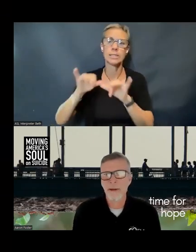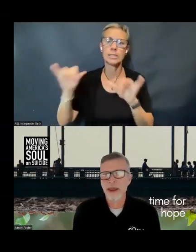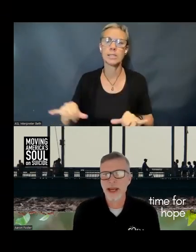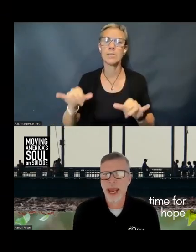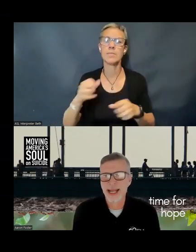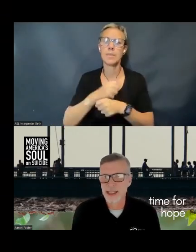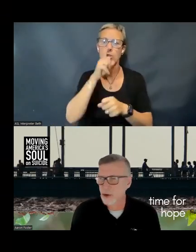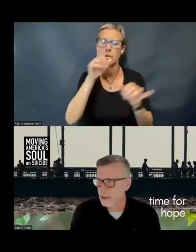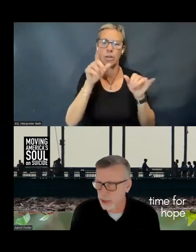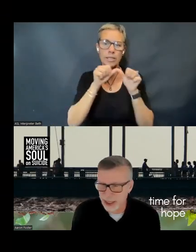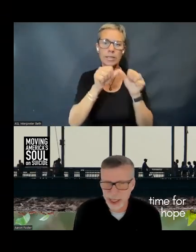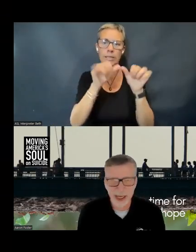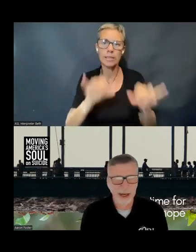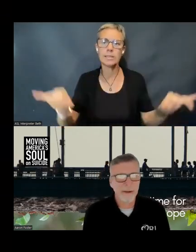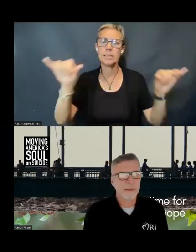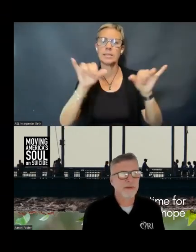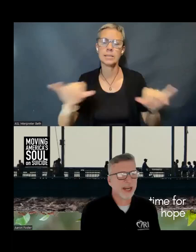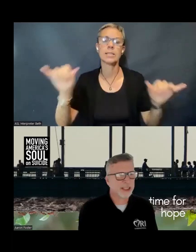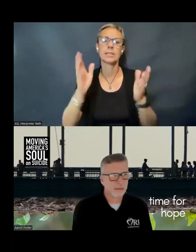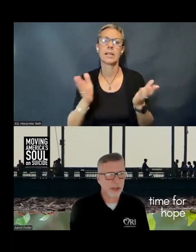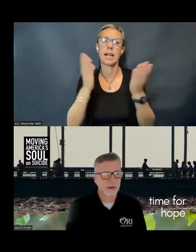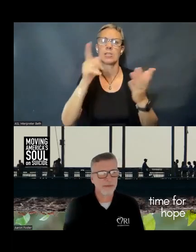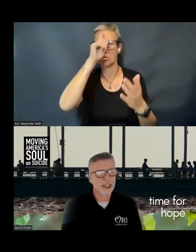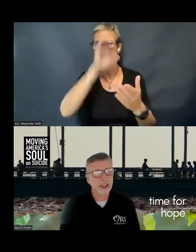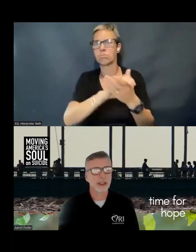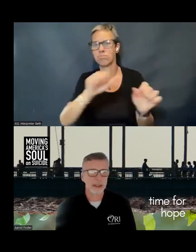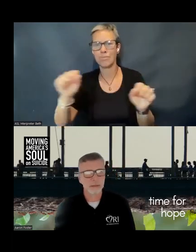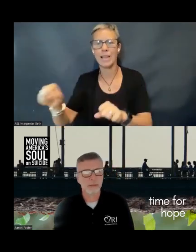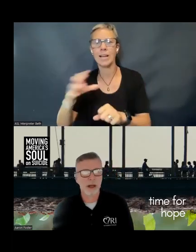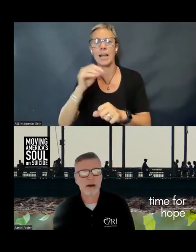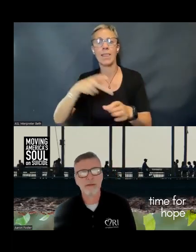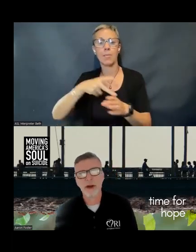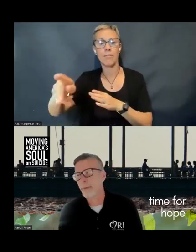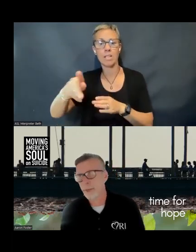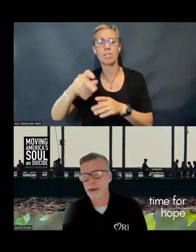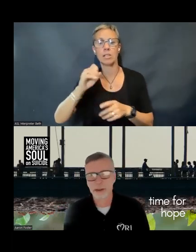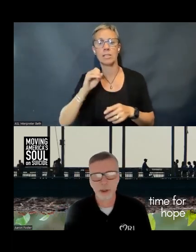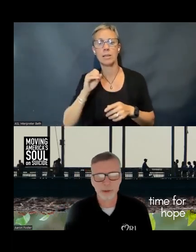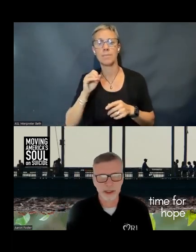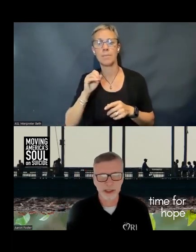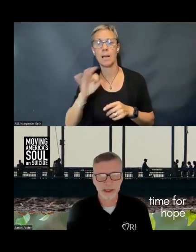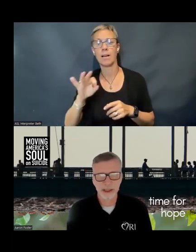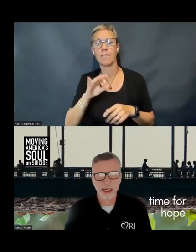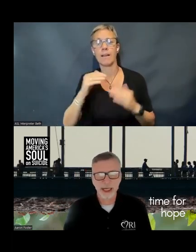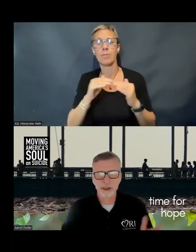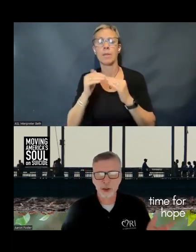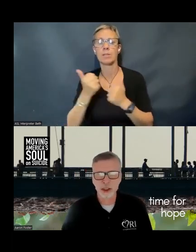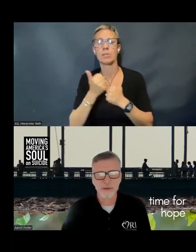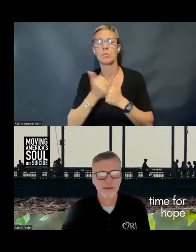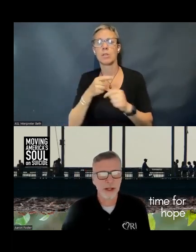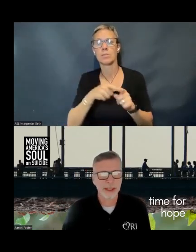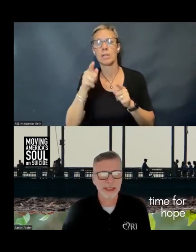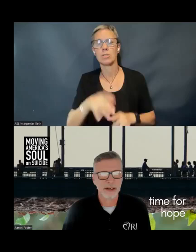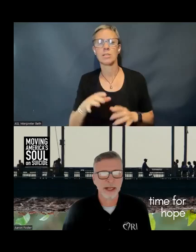consistency, enhancing credibility, the professionalism of peer support specialists. It's